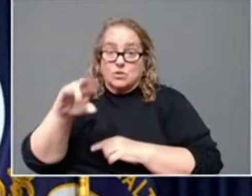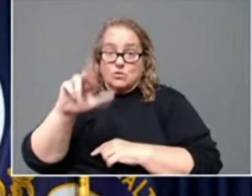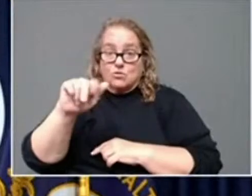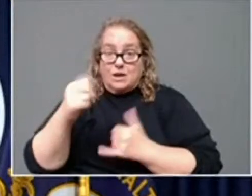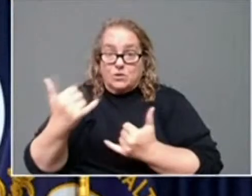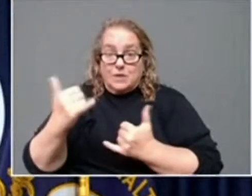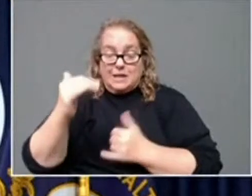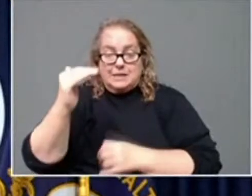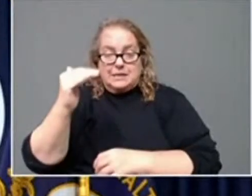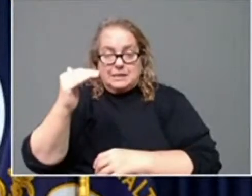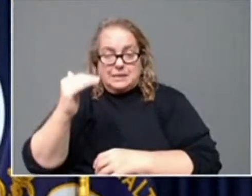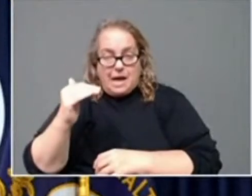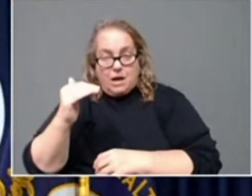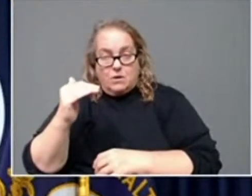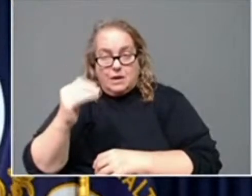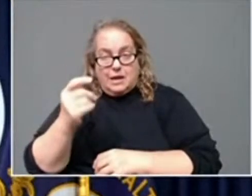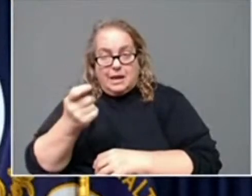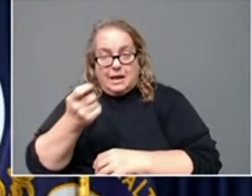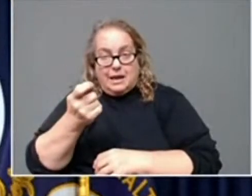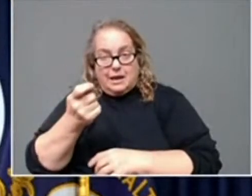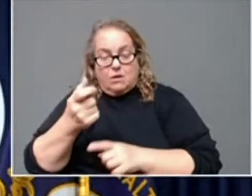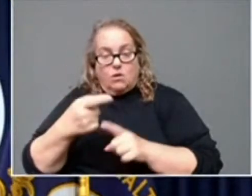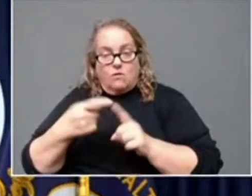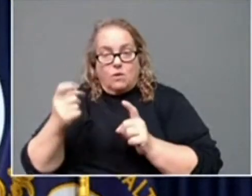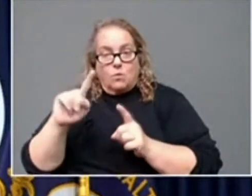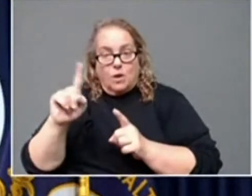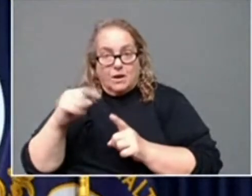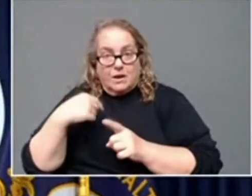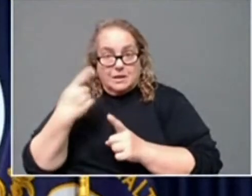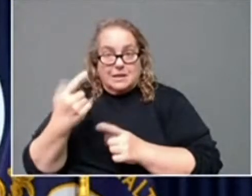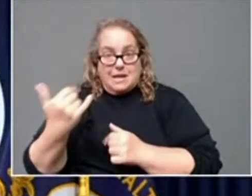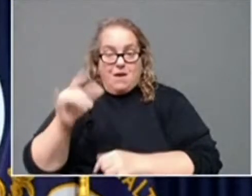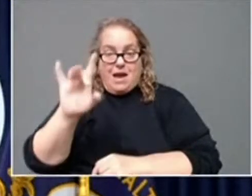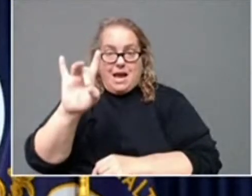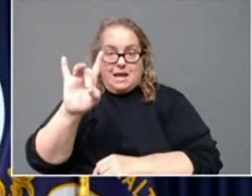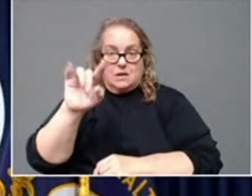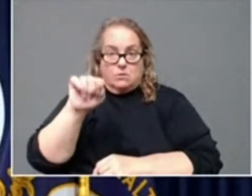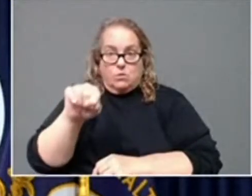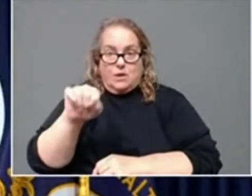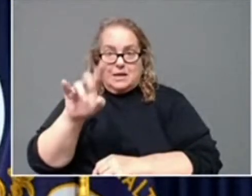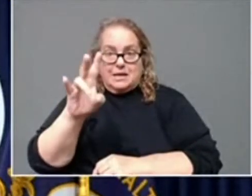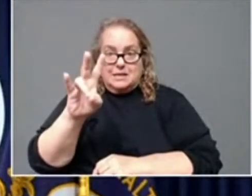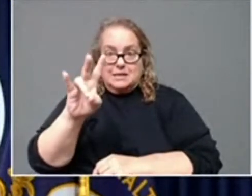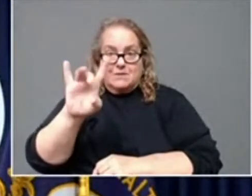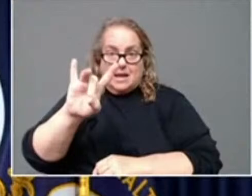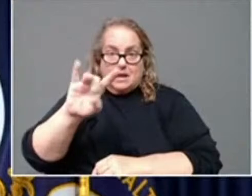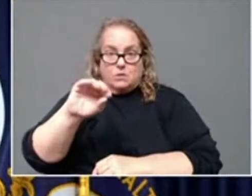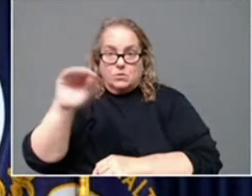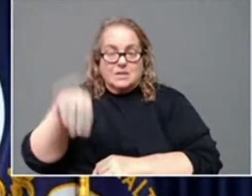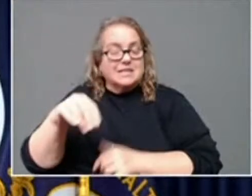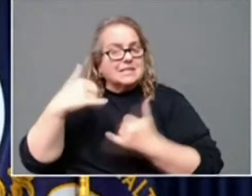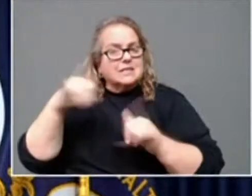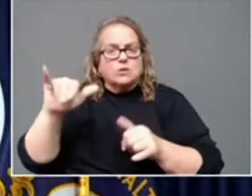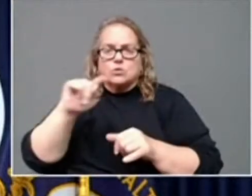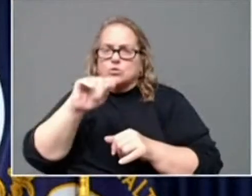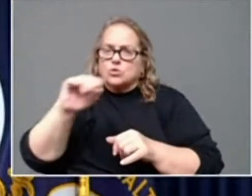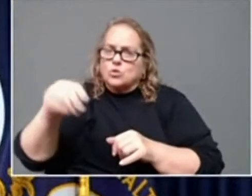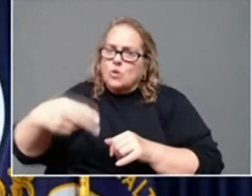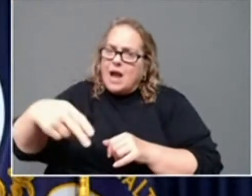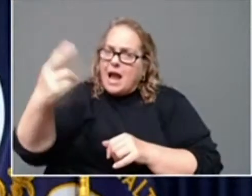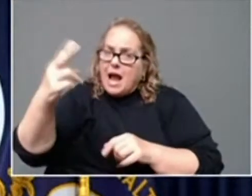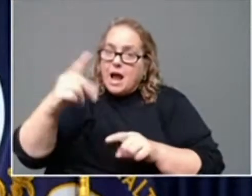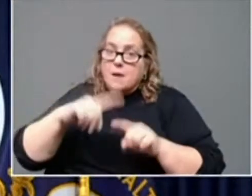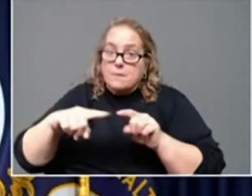just a little bit from where it's been at 8.78%. Still way too high, but we were above